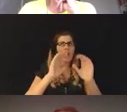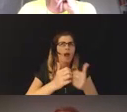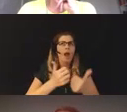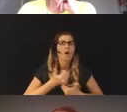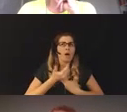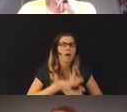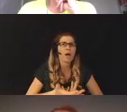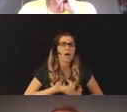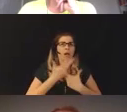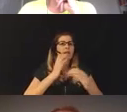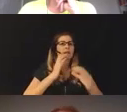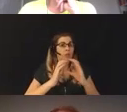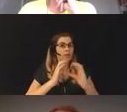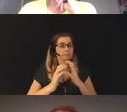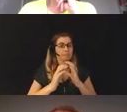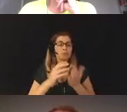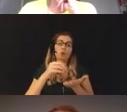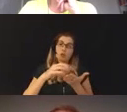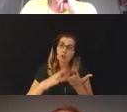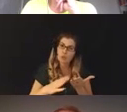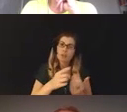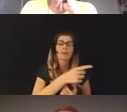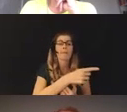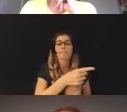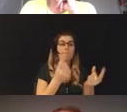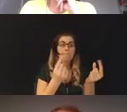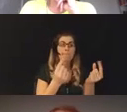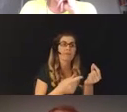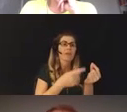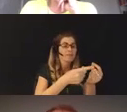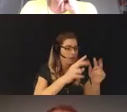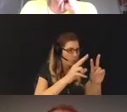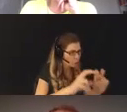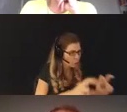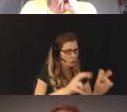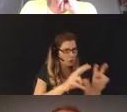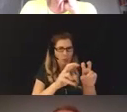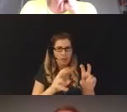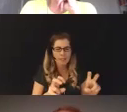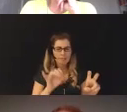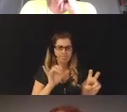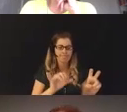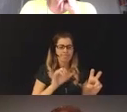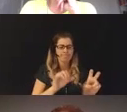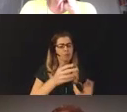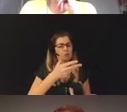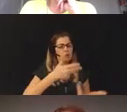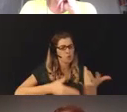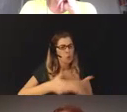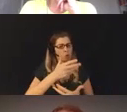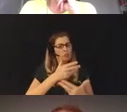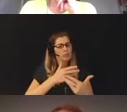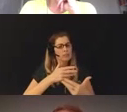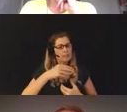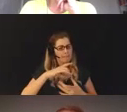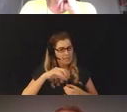So in practice, students researched and explored and then eventually expressed socially conscious messages that were important to them. This required students